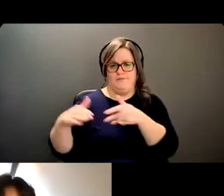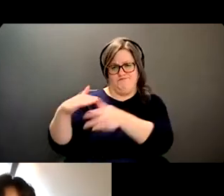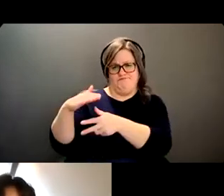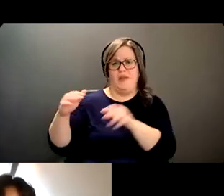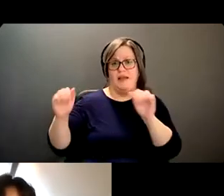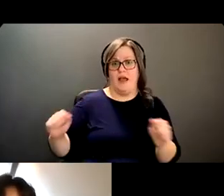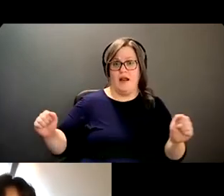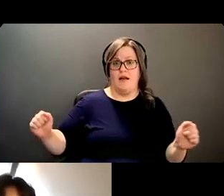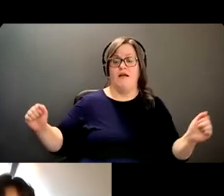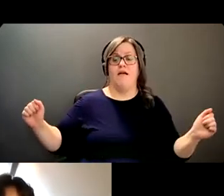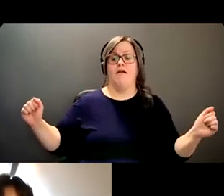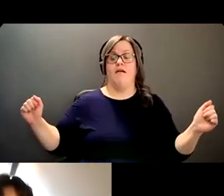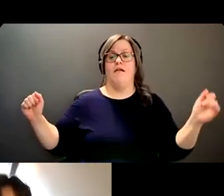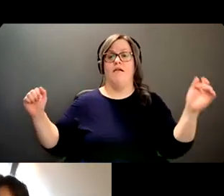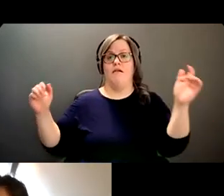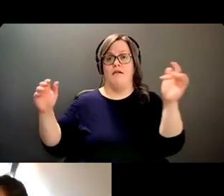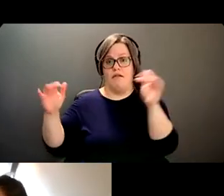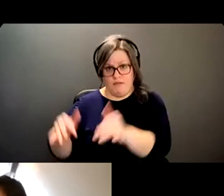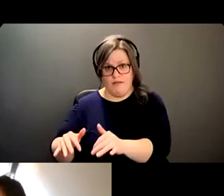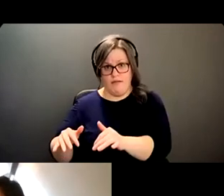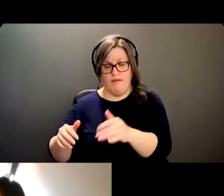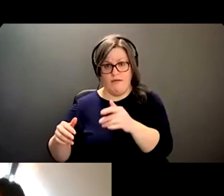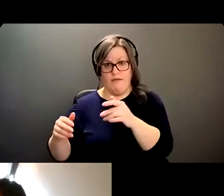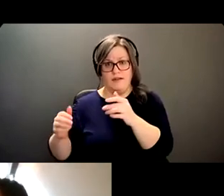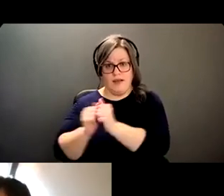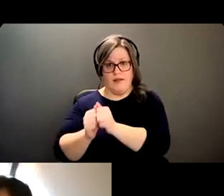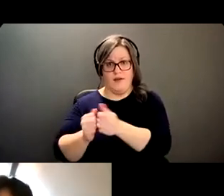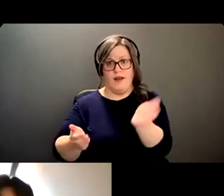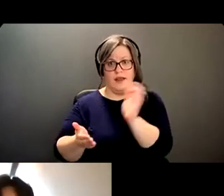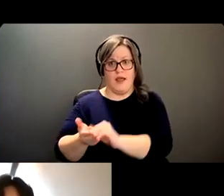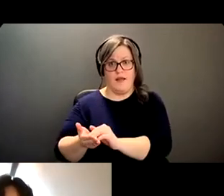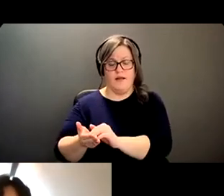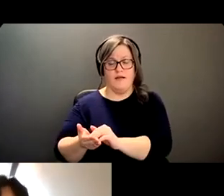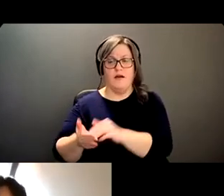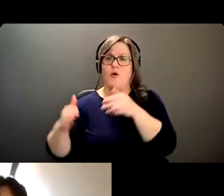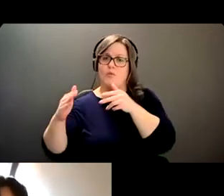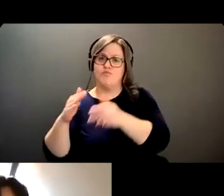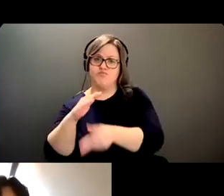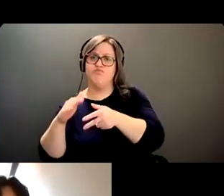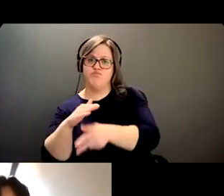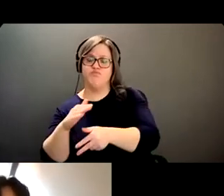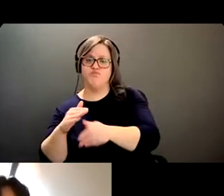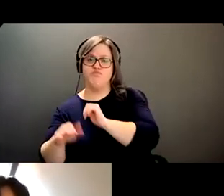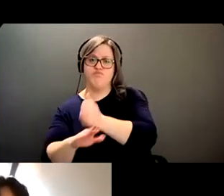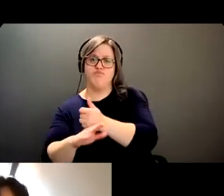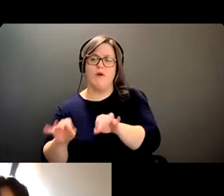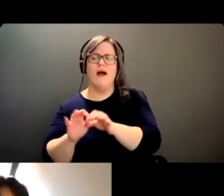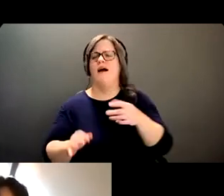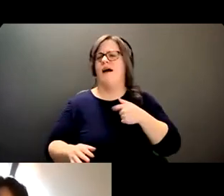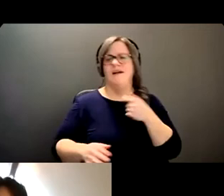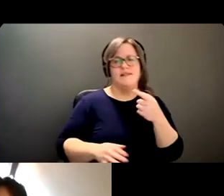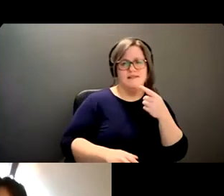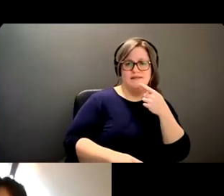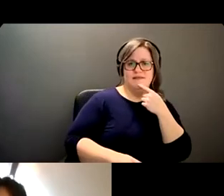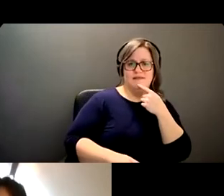flexibility of Hearth as an alternative space came into play because, I always say that it's not four walls, it's three